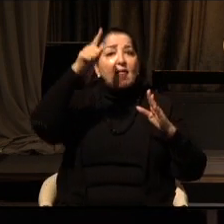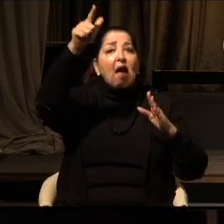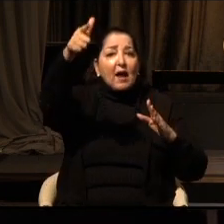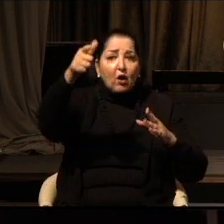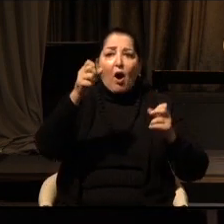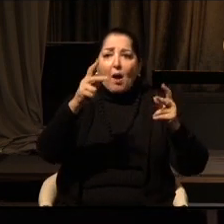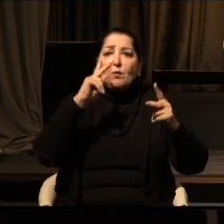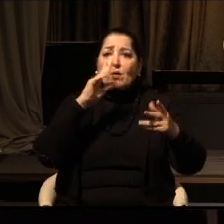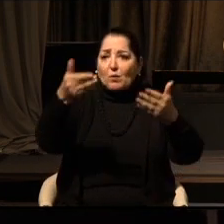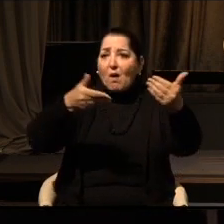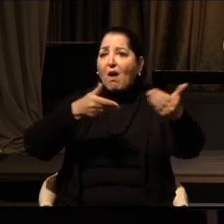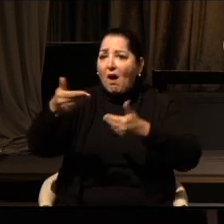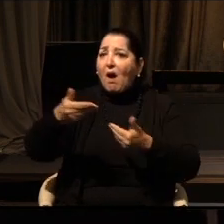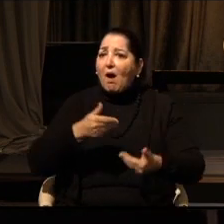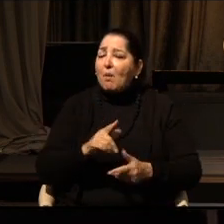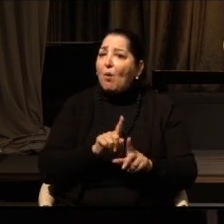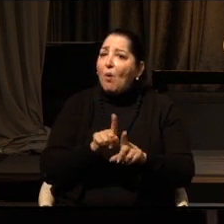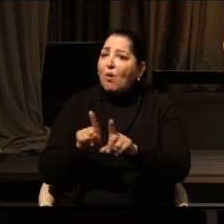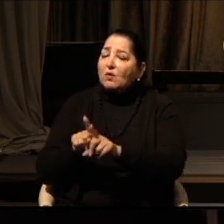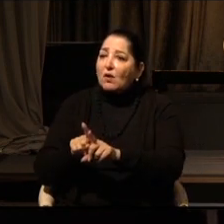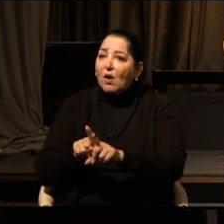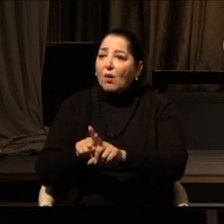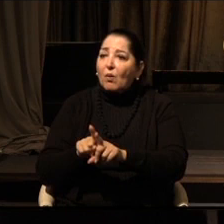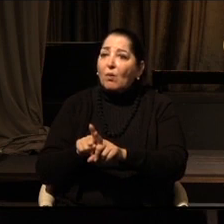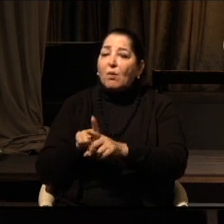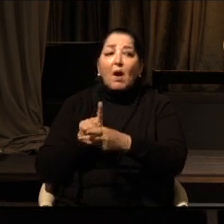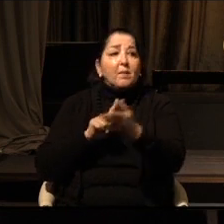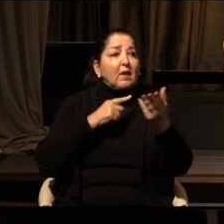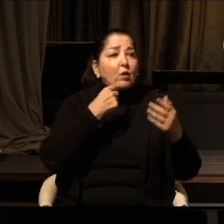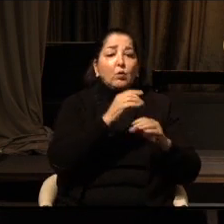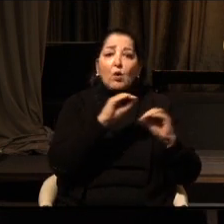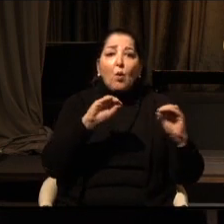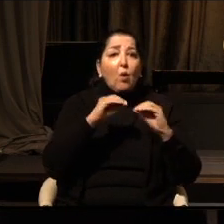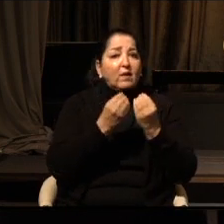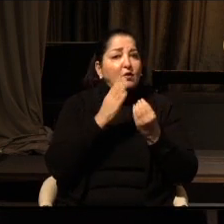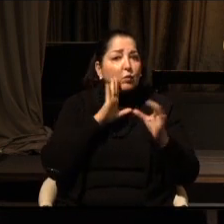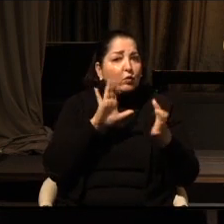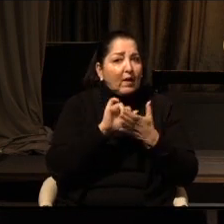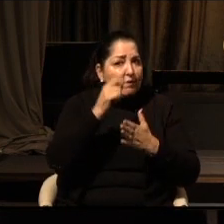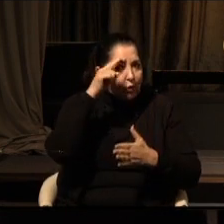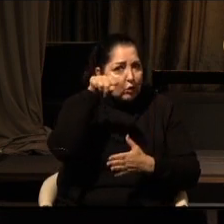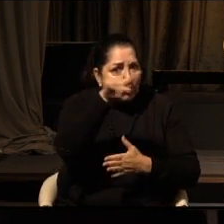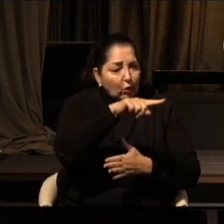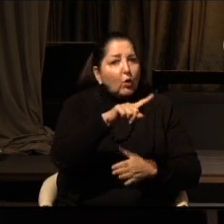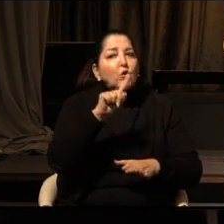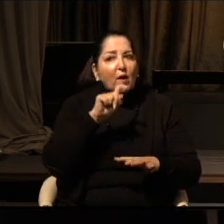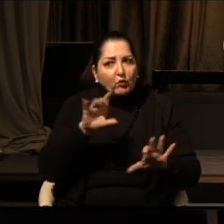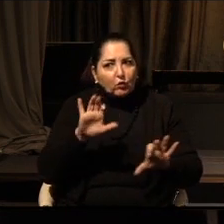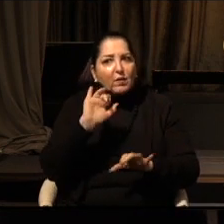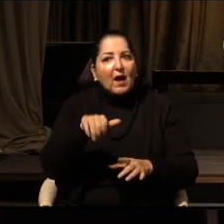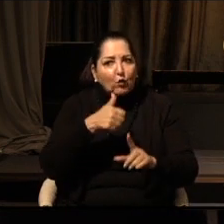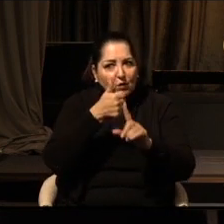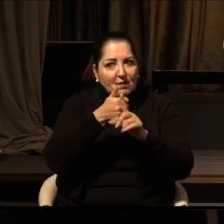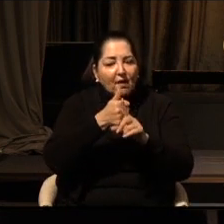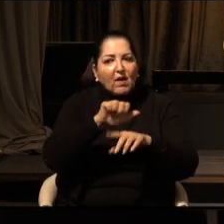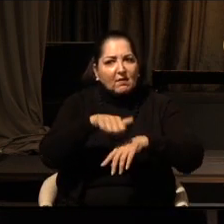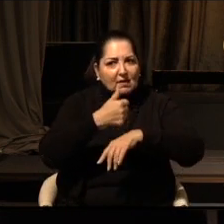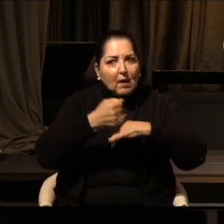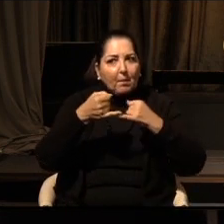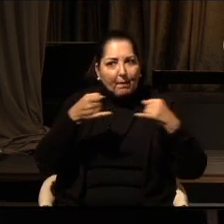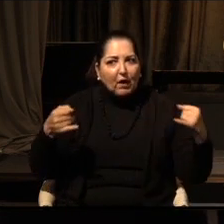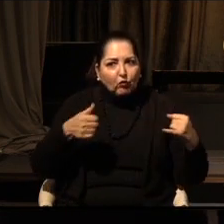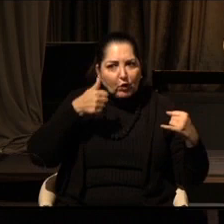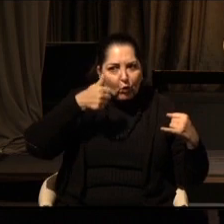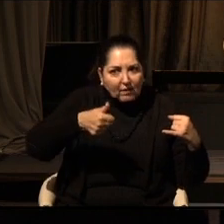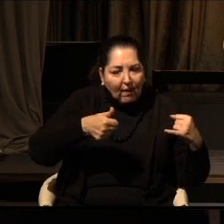of you to, no organization is going to do that for you. You have to do it for yourself. And by setting those boundaries for yourself,